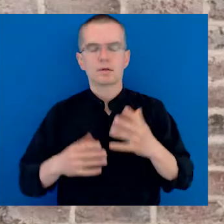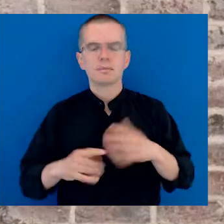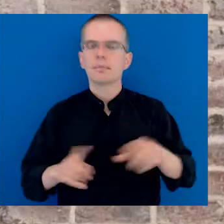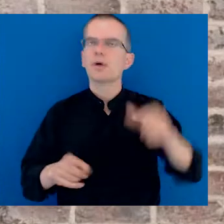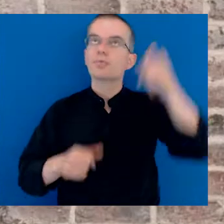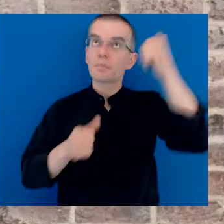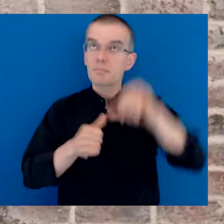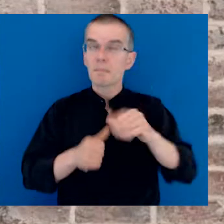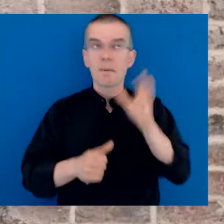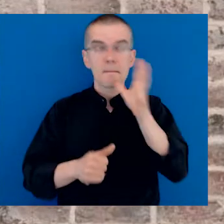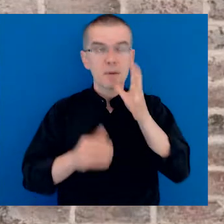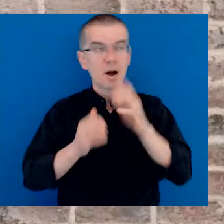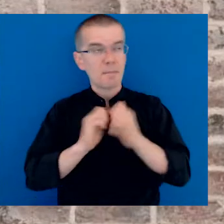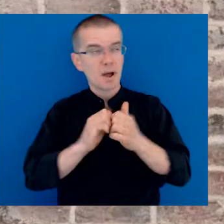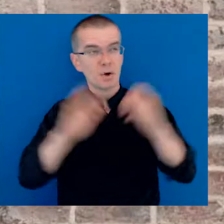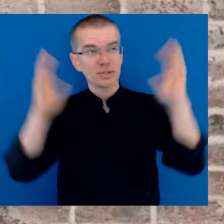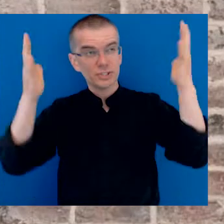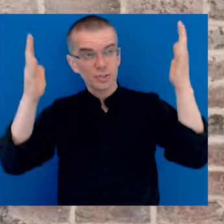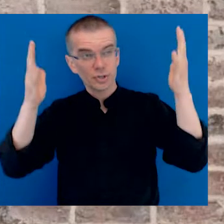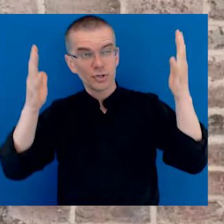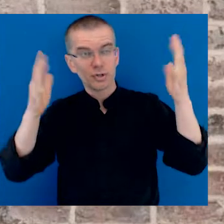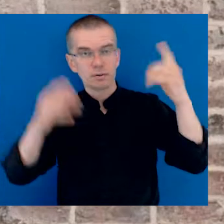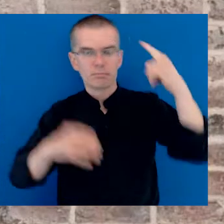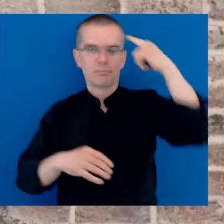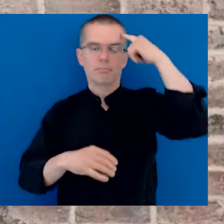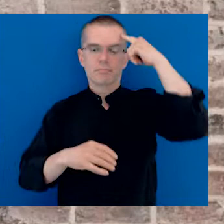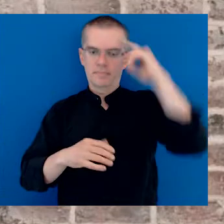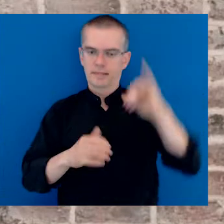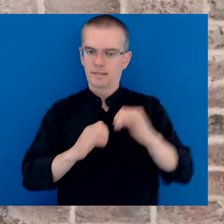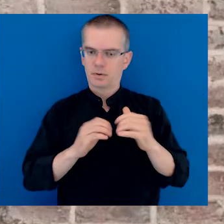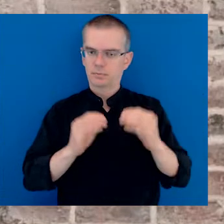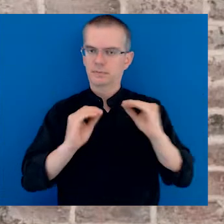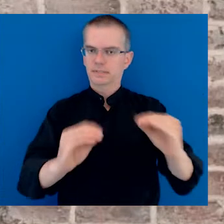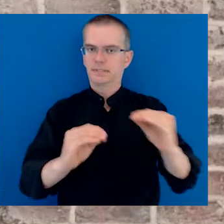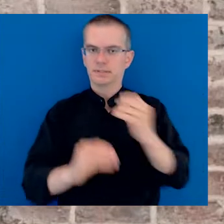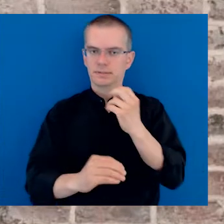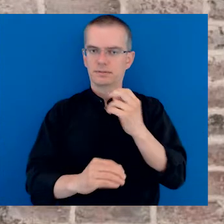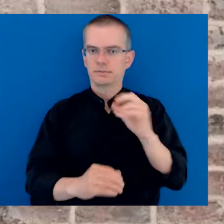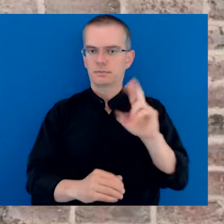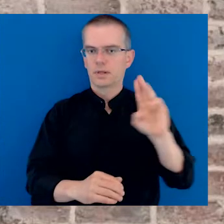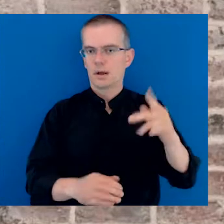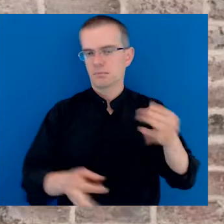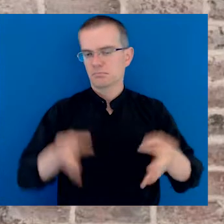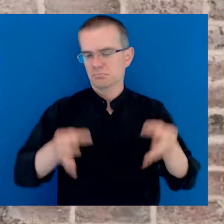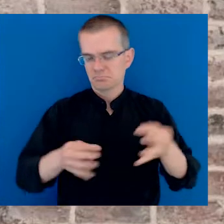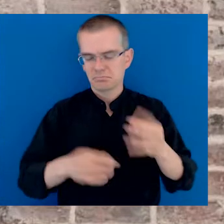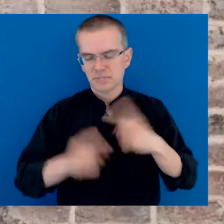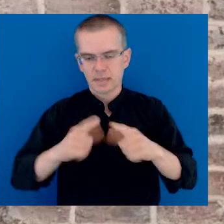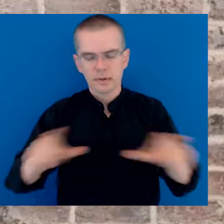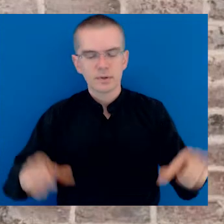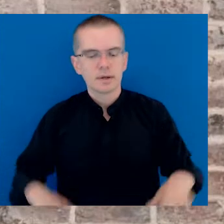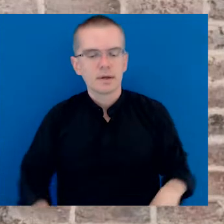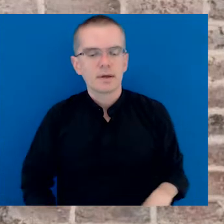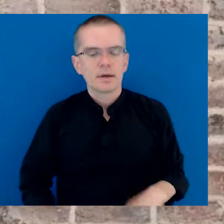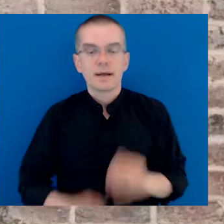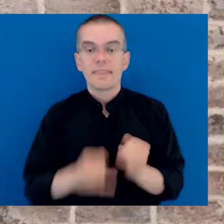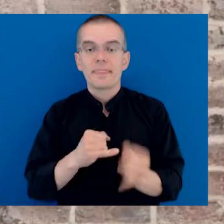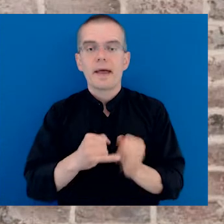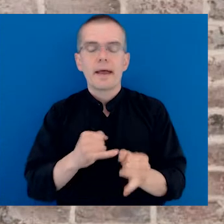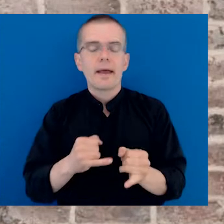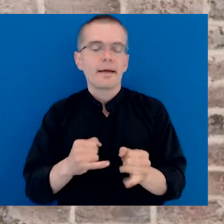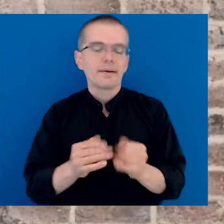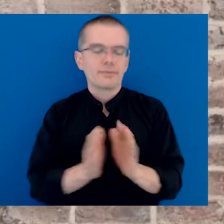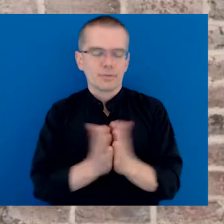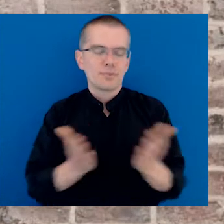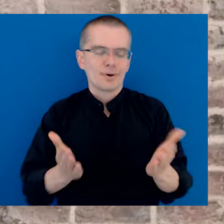the umpire sign language. That's how it's in the book. And at the end, he's so beloved that, you know, he always says